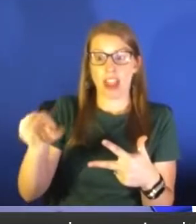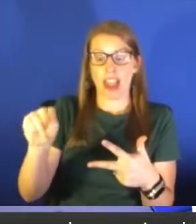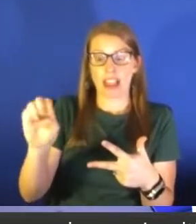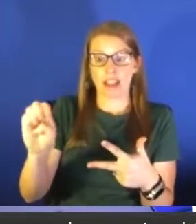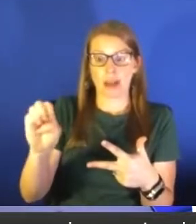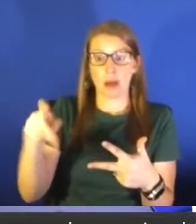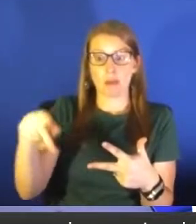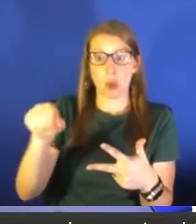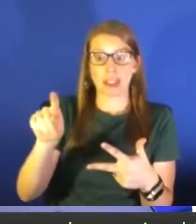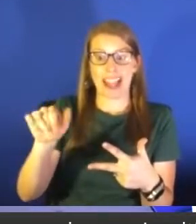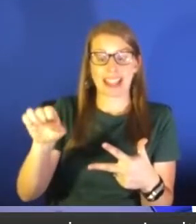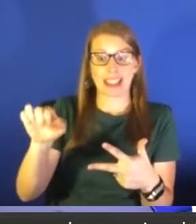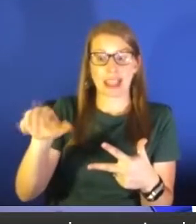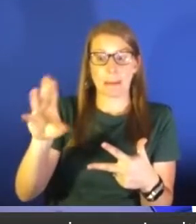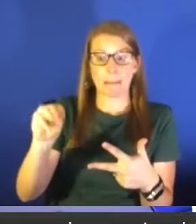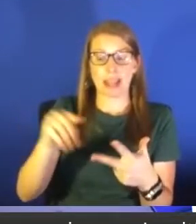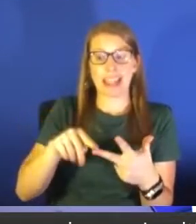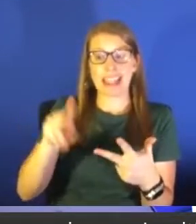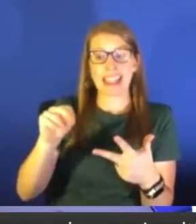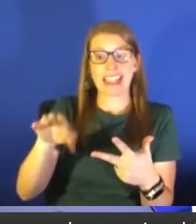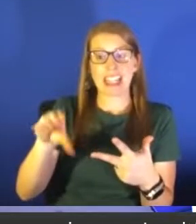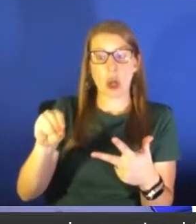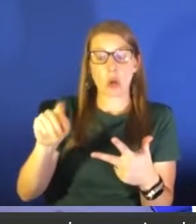potassium, neotame, which is up to